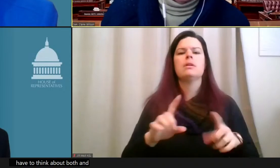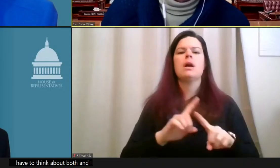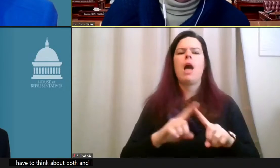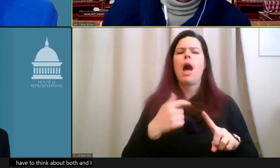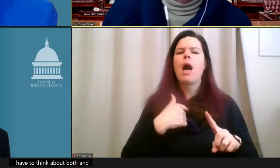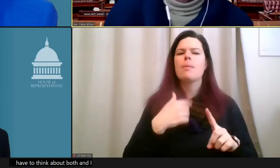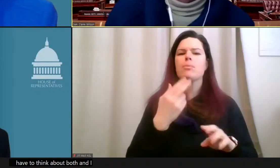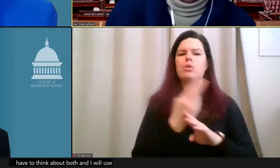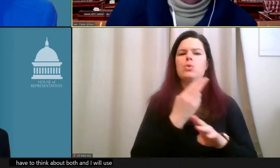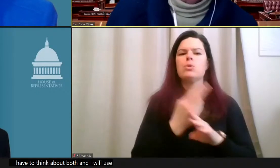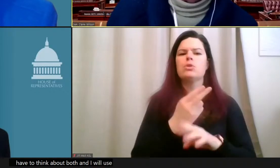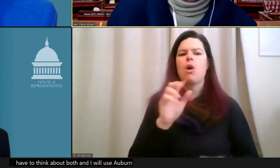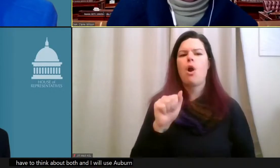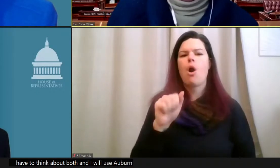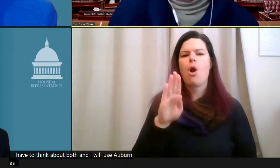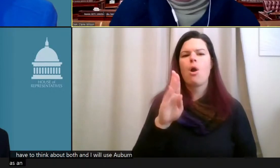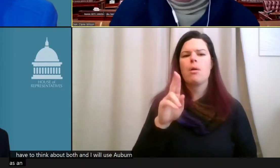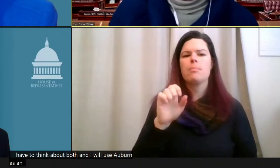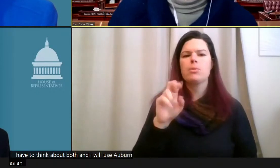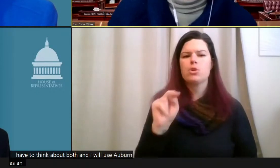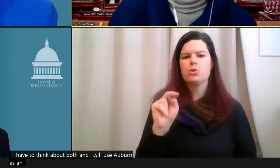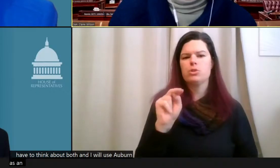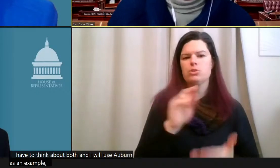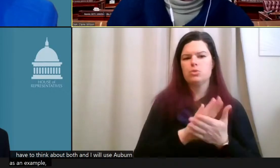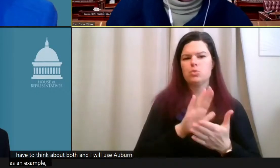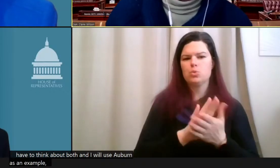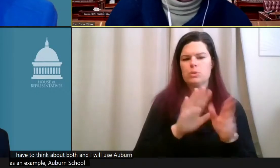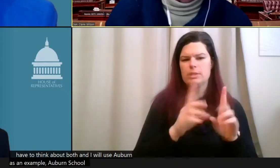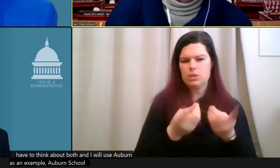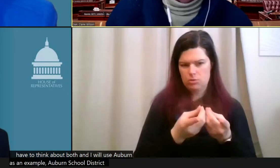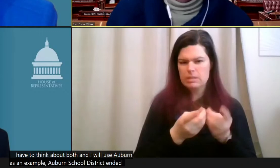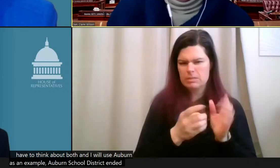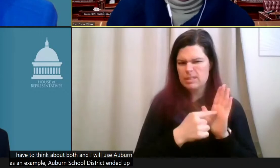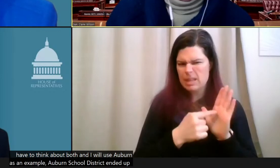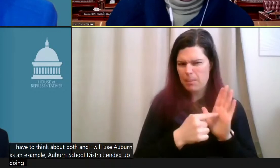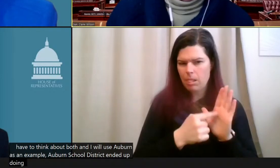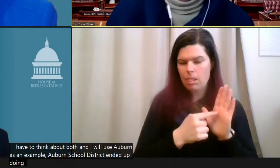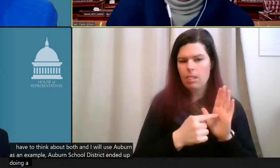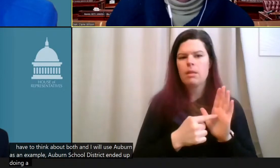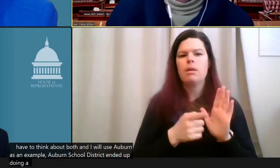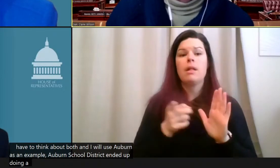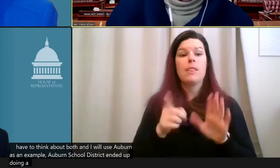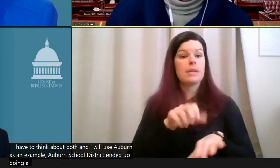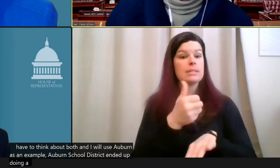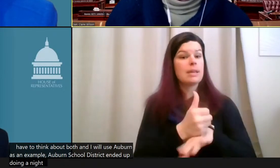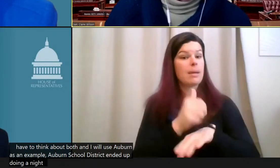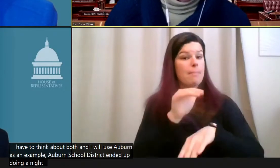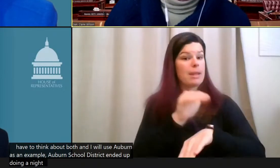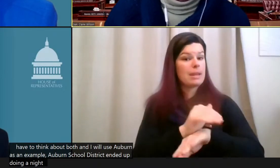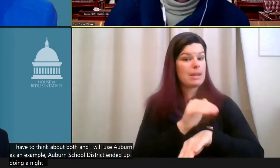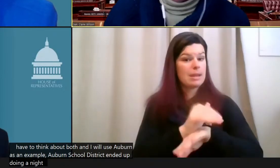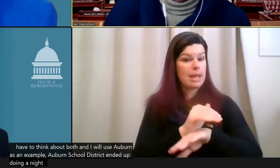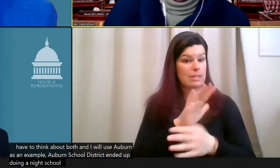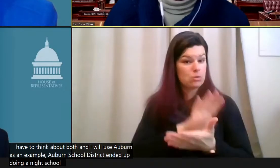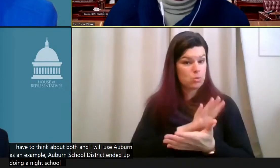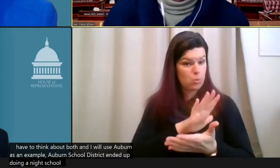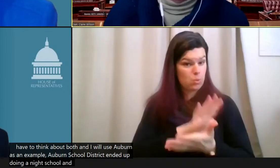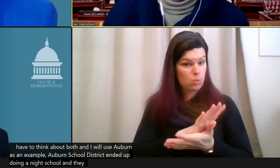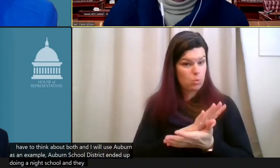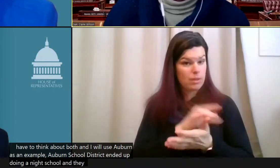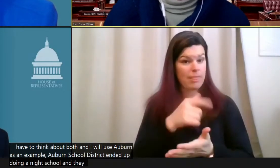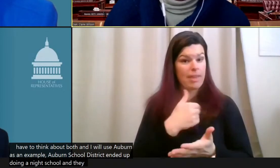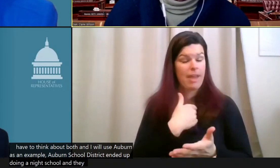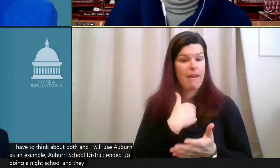an example. Auburn School District ended up doing a night school, and they have over one